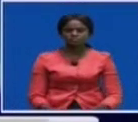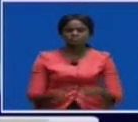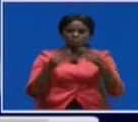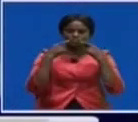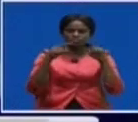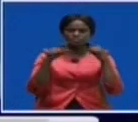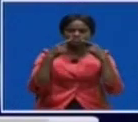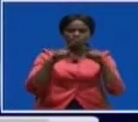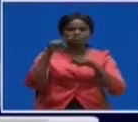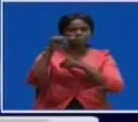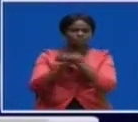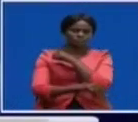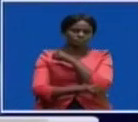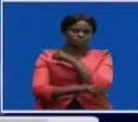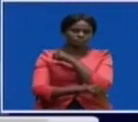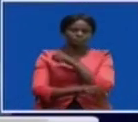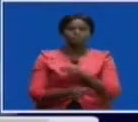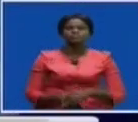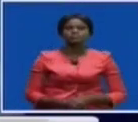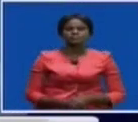Here now is the news in detail.